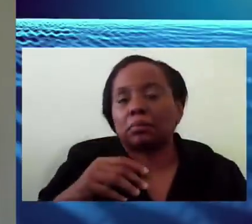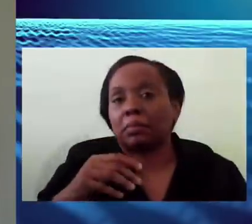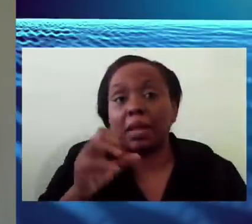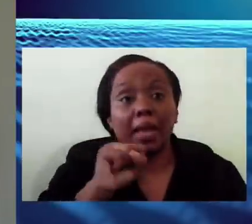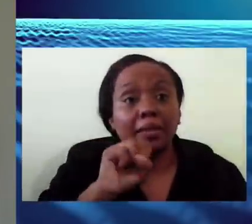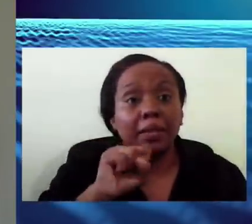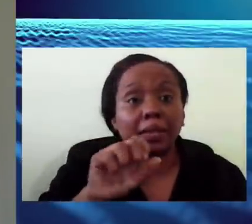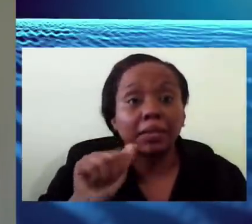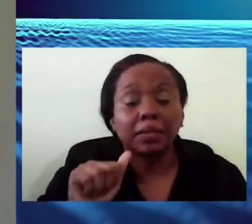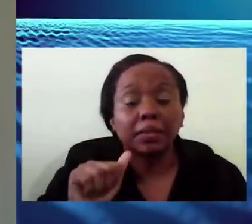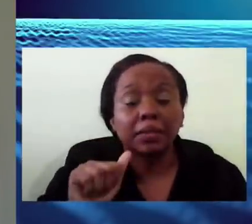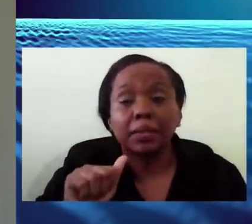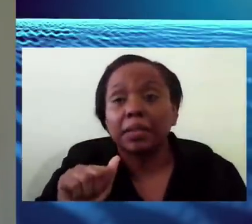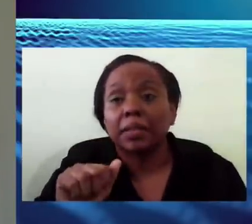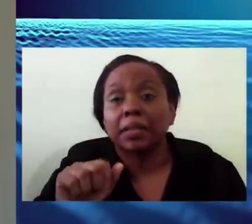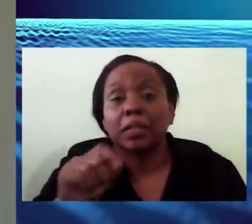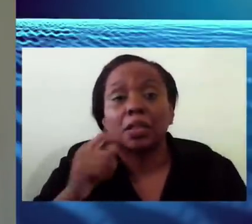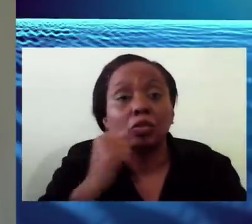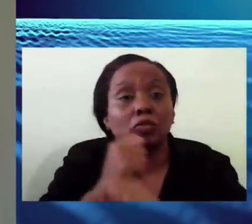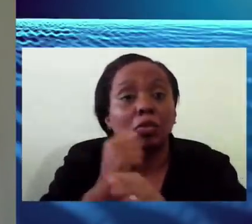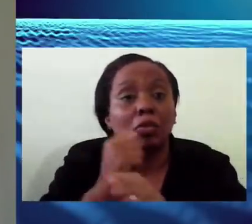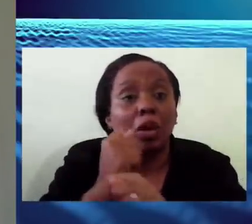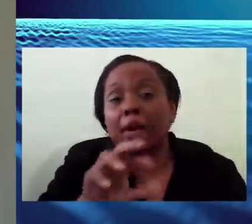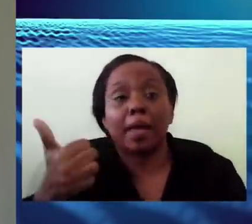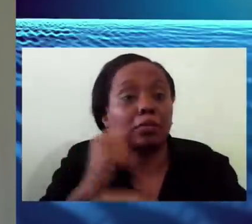to collect this, and when will that start?